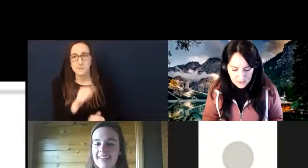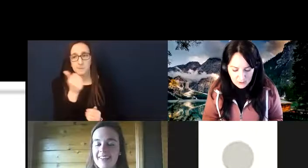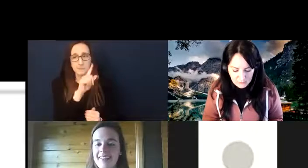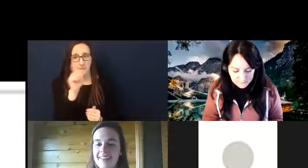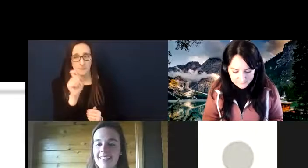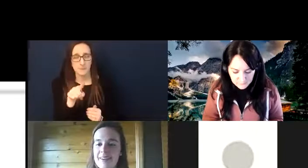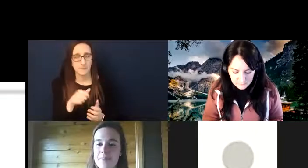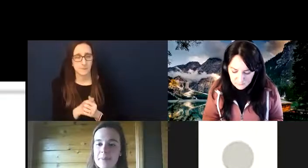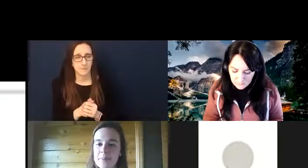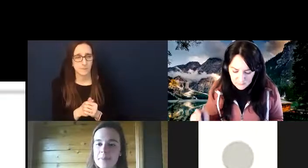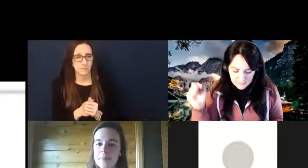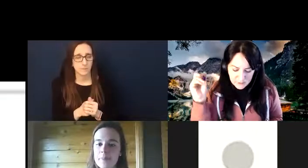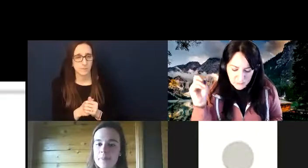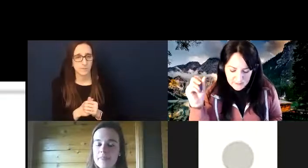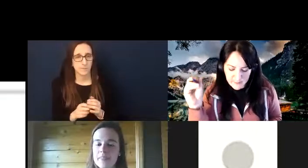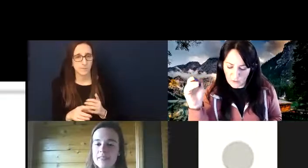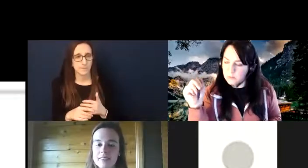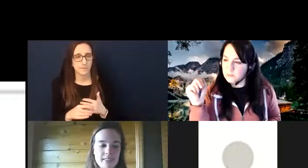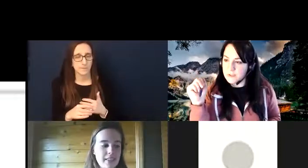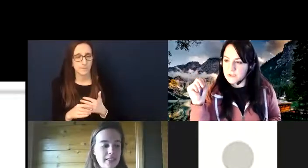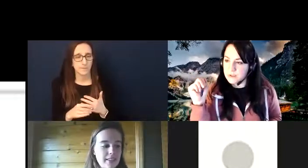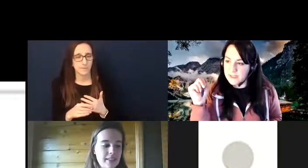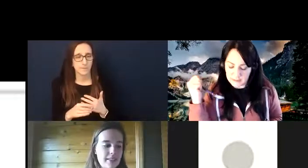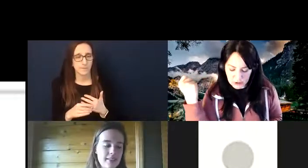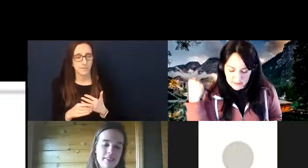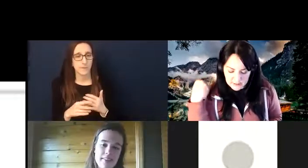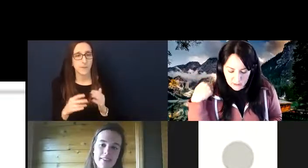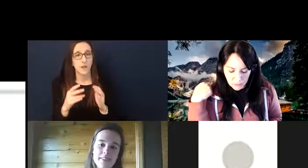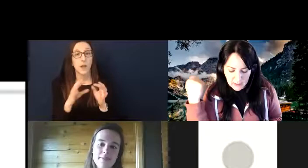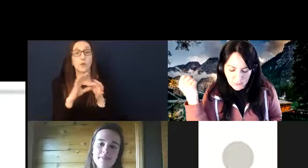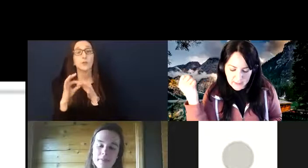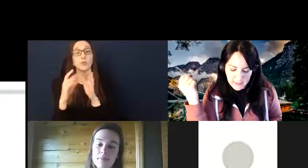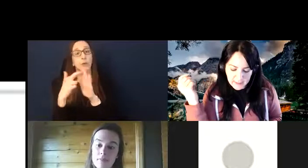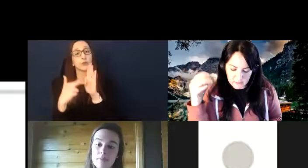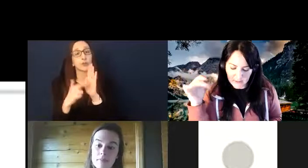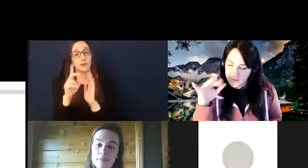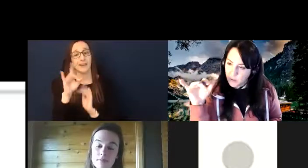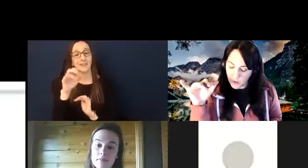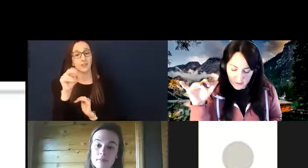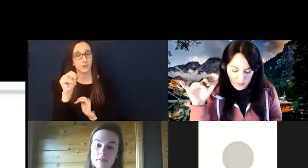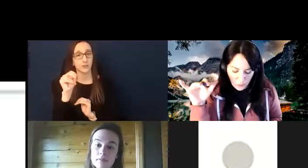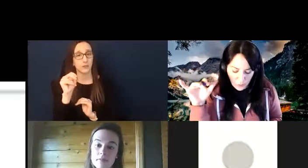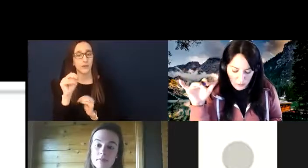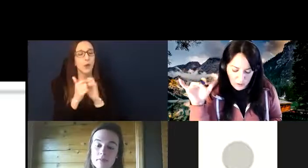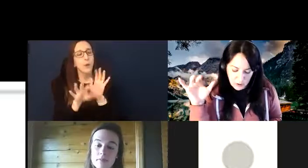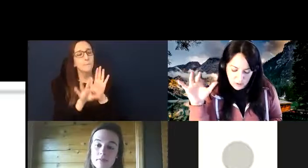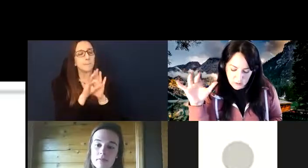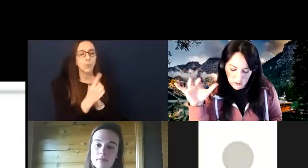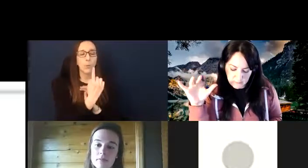question. And this one's about registered dietitians. So how can I like pick one,